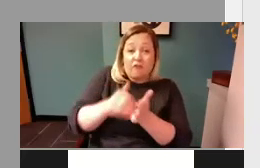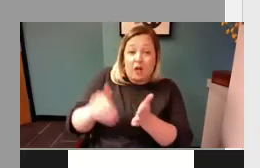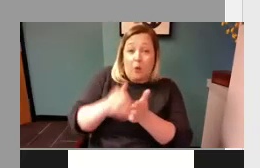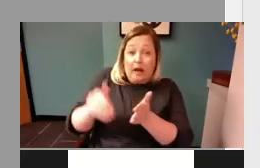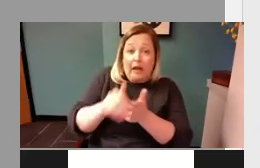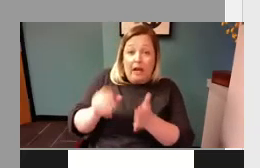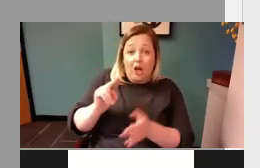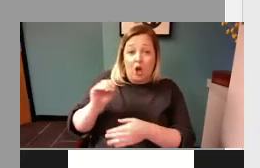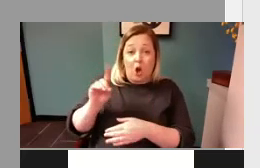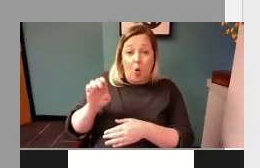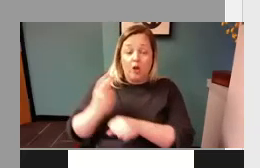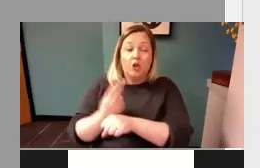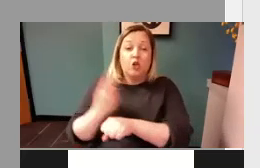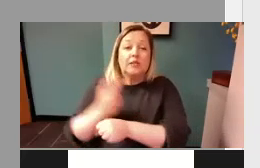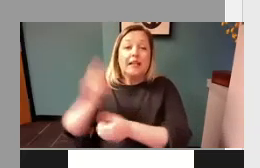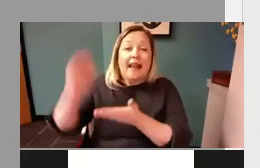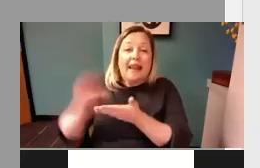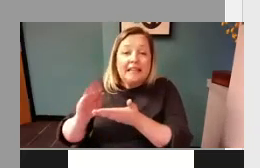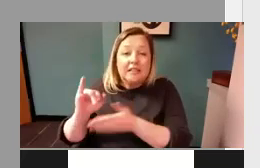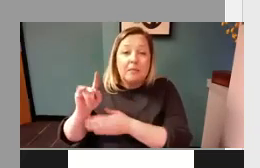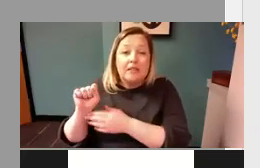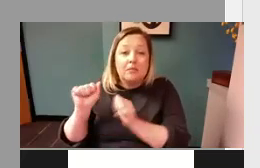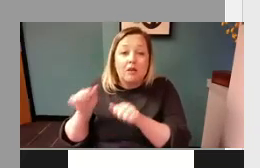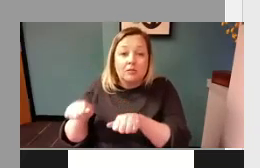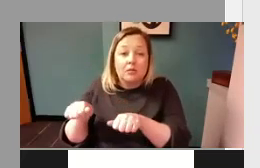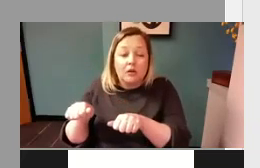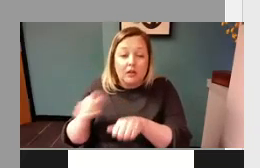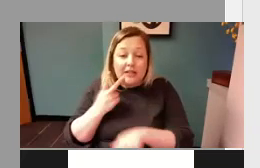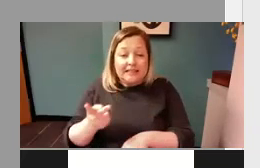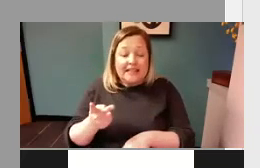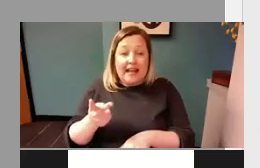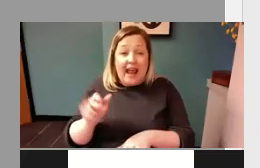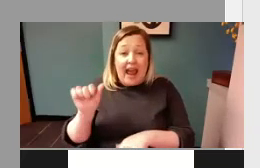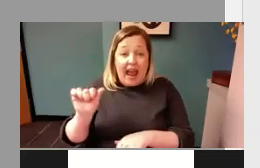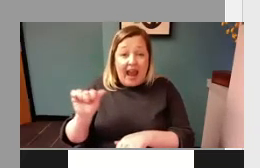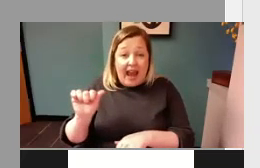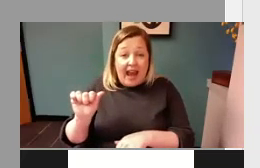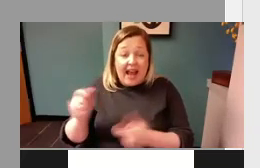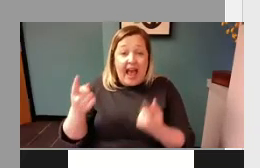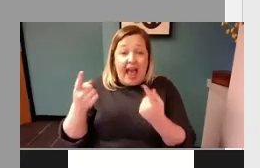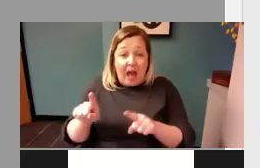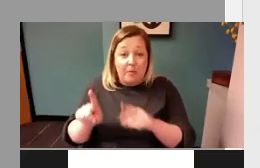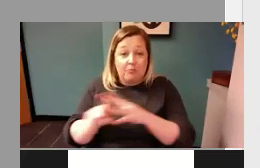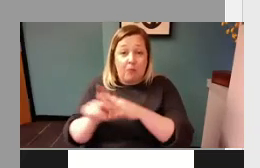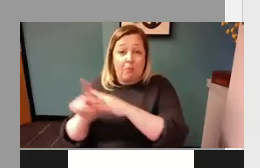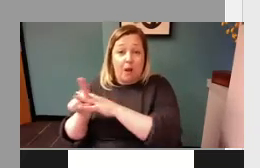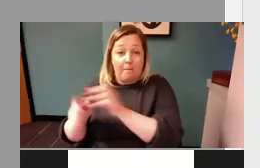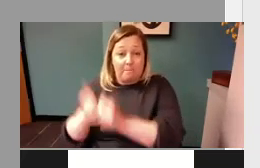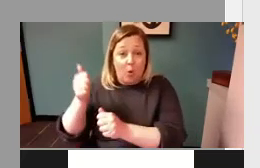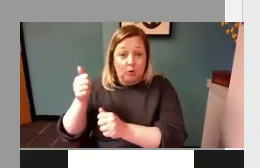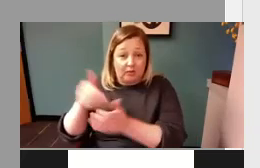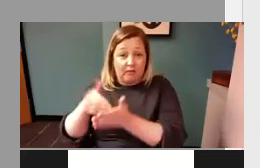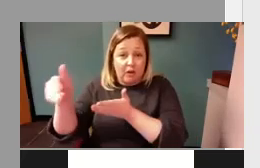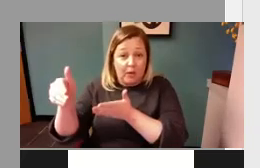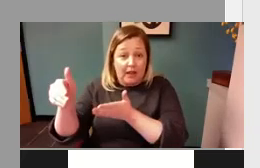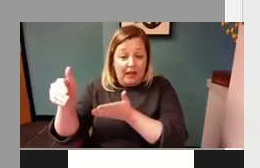in this scenario, the most frequent note was A, so it just uses 1 bit to represent this thing. On the other hand, B and C had